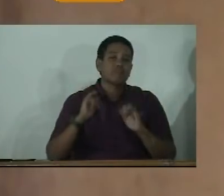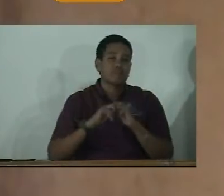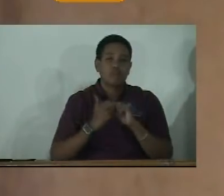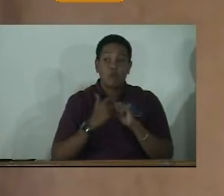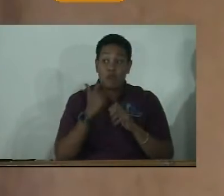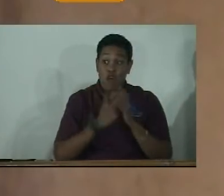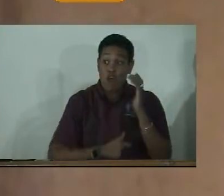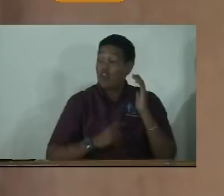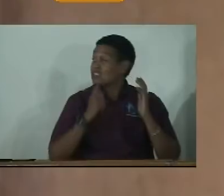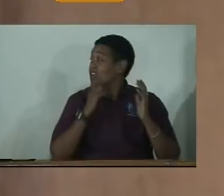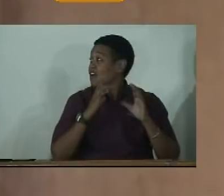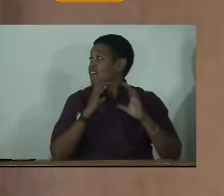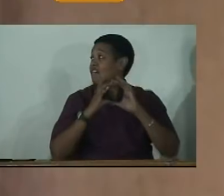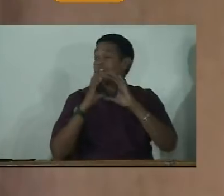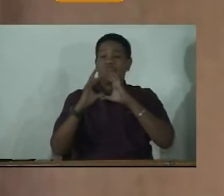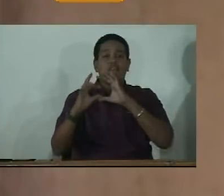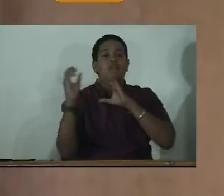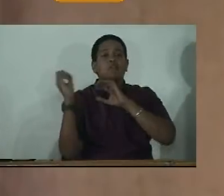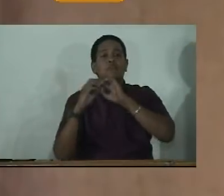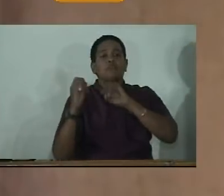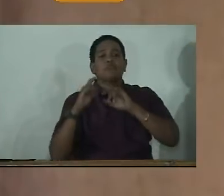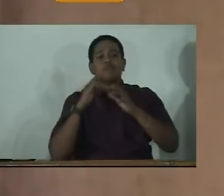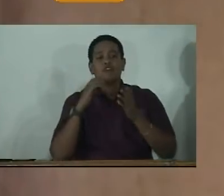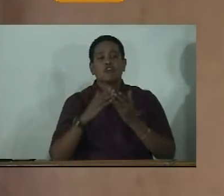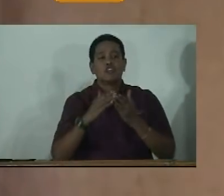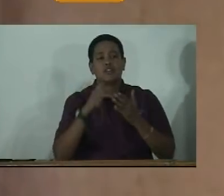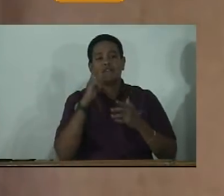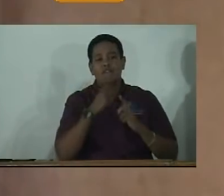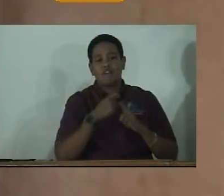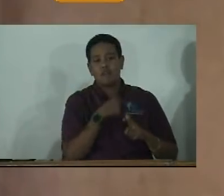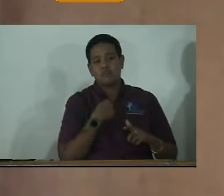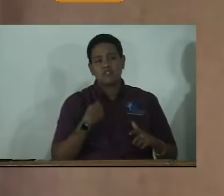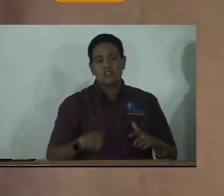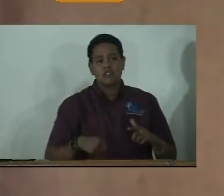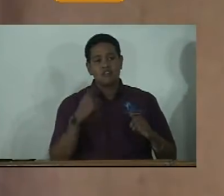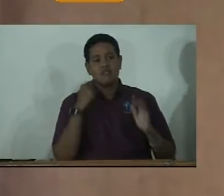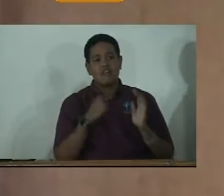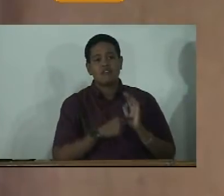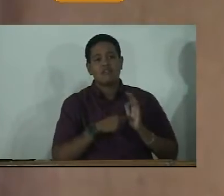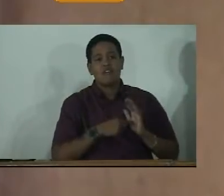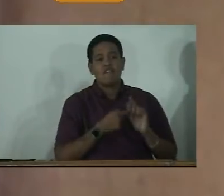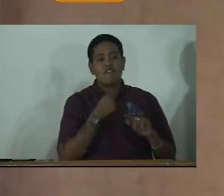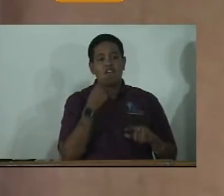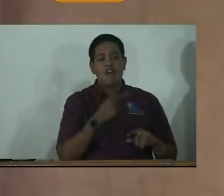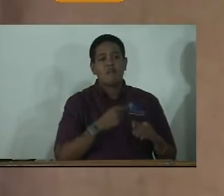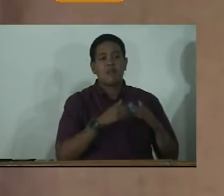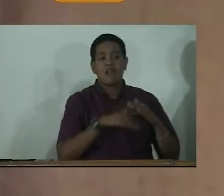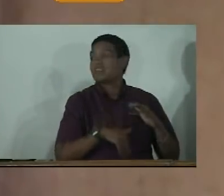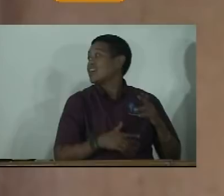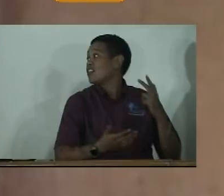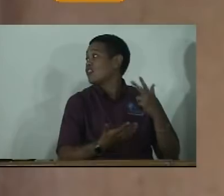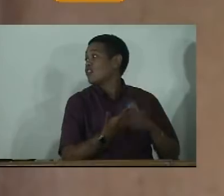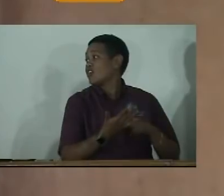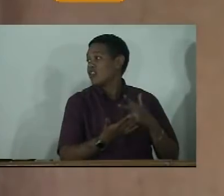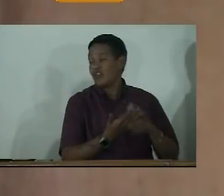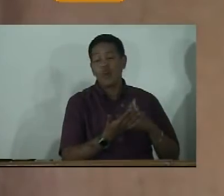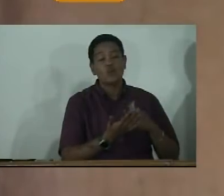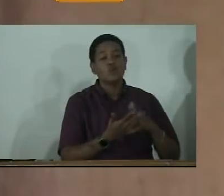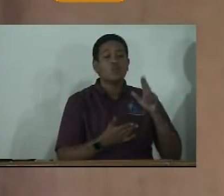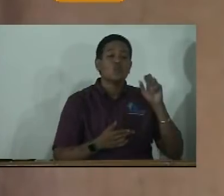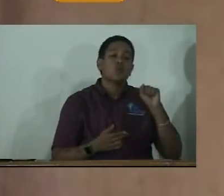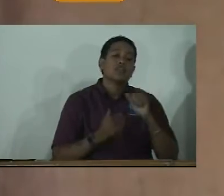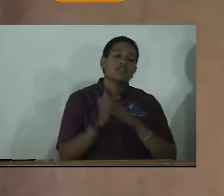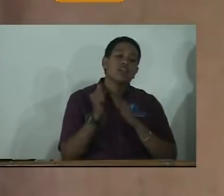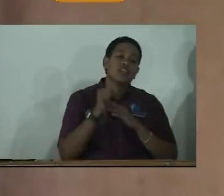shipping containers from China, for example, went from less than $3,000